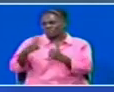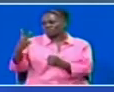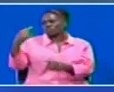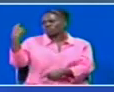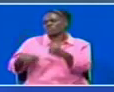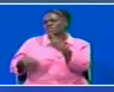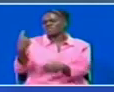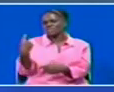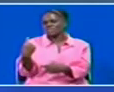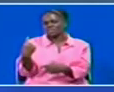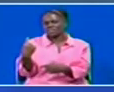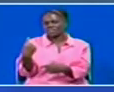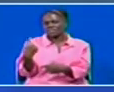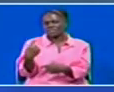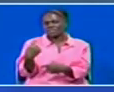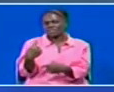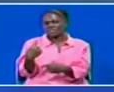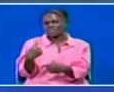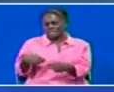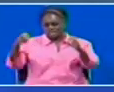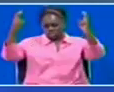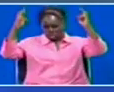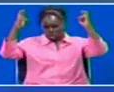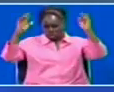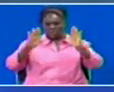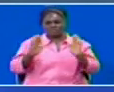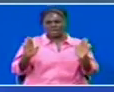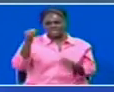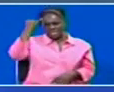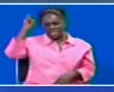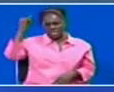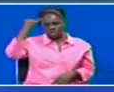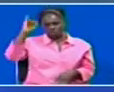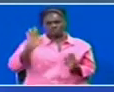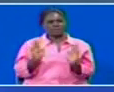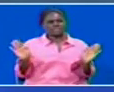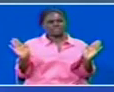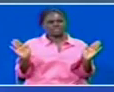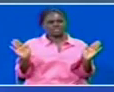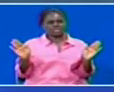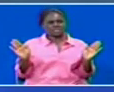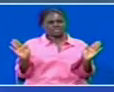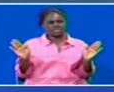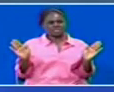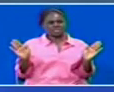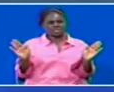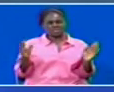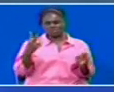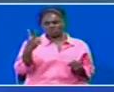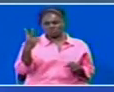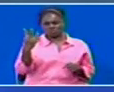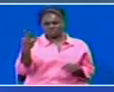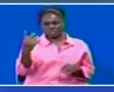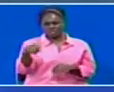voted as a president. It's about issues. Gentlemen, ladies, so issues. Ideally, it should be about issues. Yes. But we definitely need, two, 3 hours